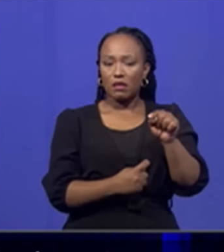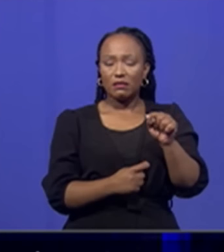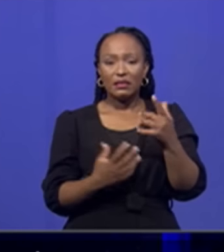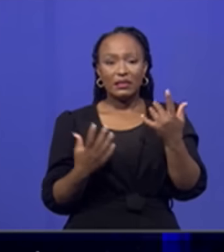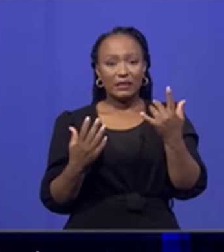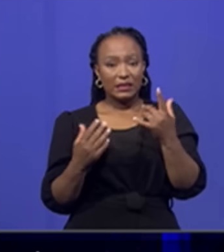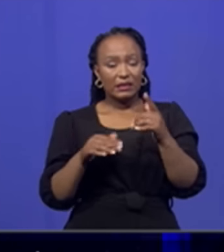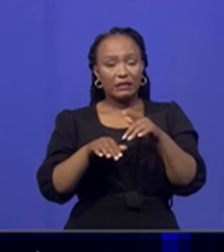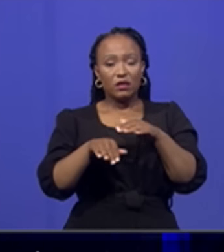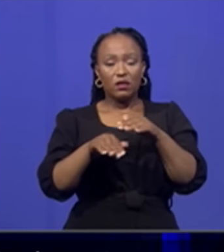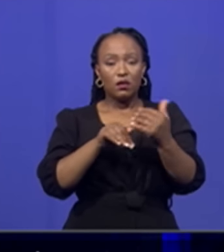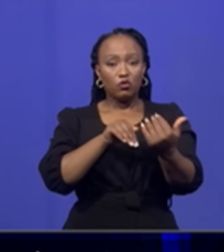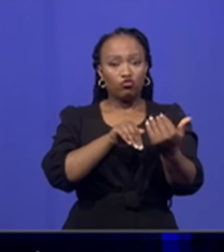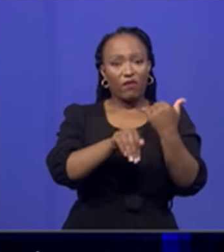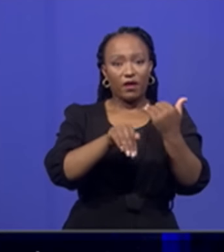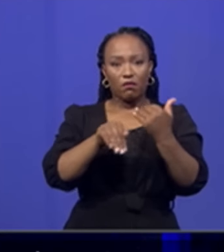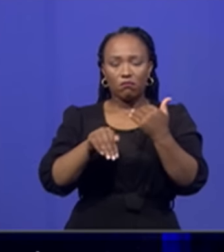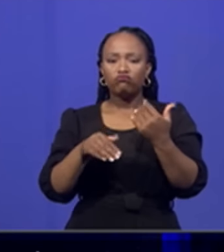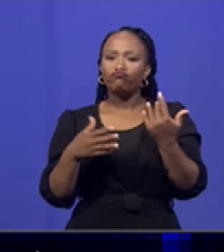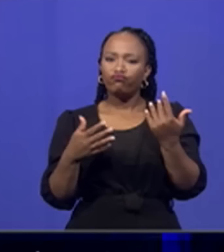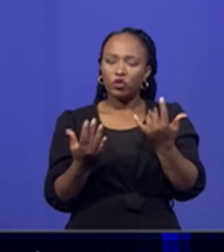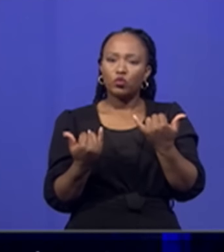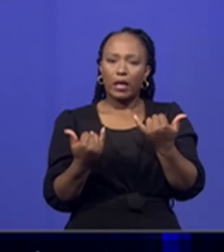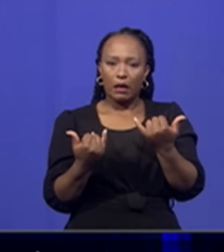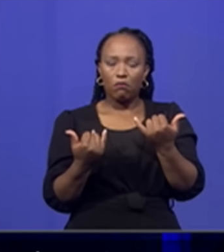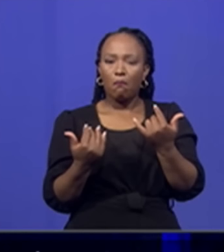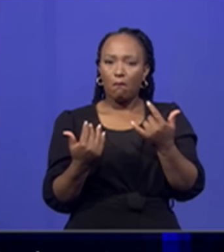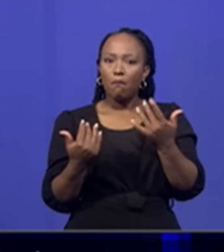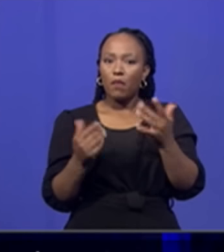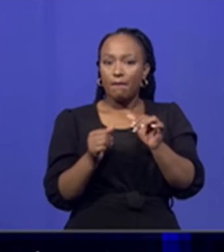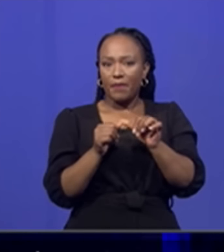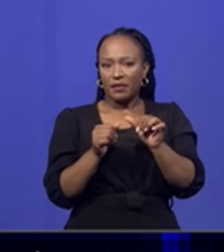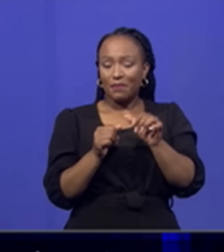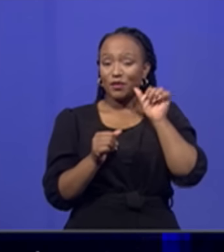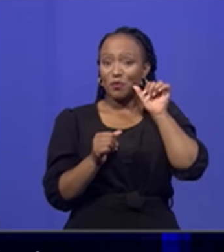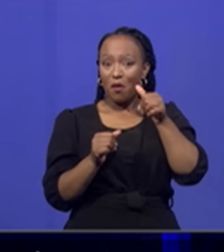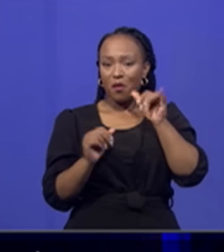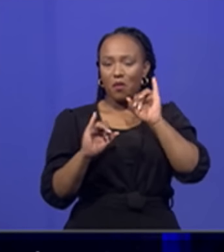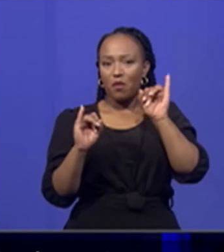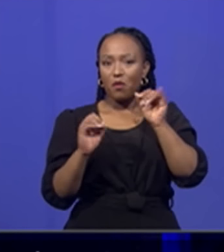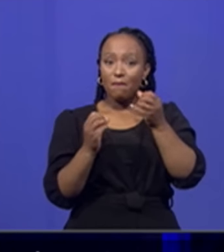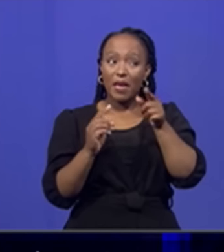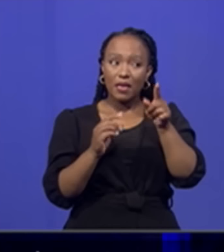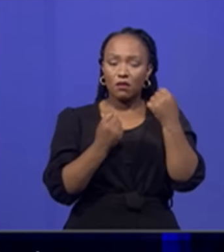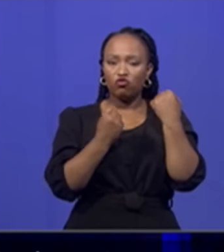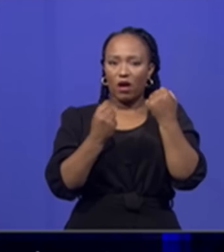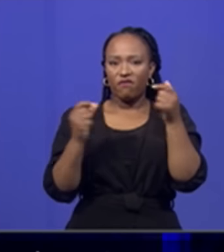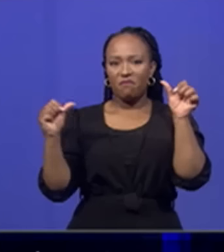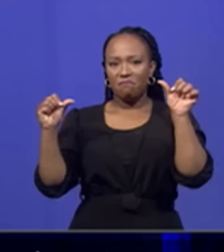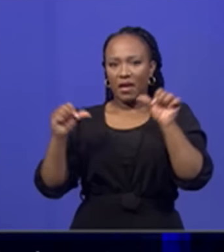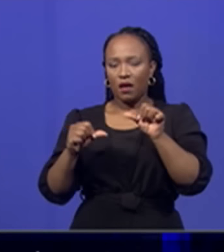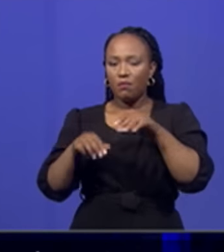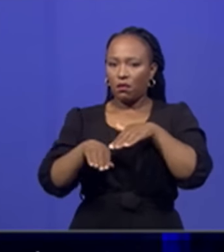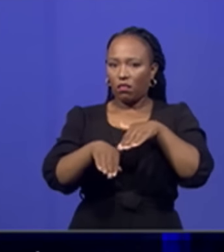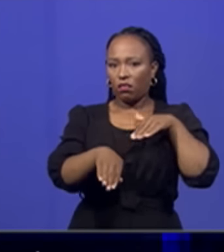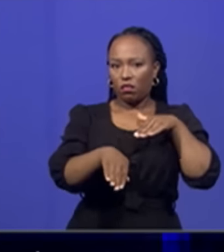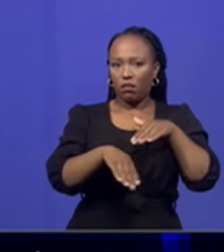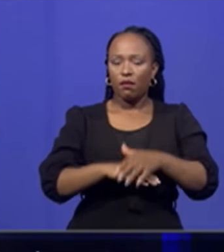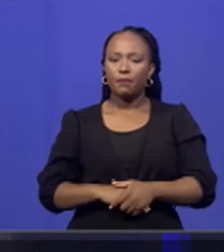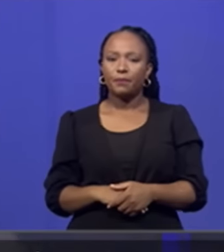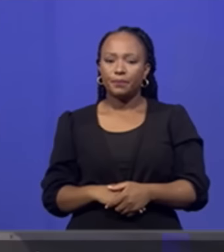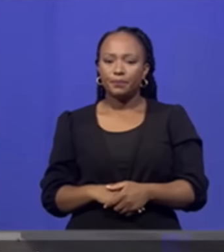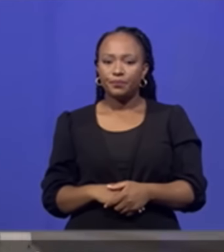a sephethephethe ka jeno empa laolo jwalo ho lebelletswe hore se phahame hosane ka ha bongata bo tla khutla matsatsing a phomolo.